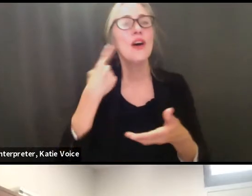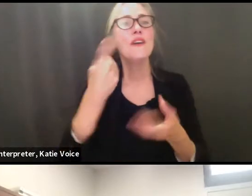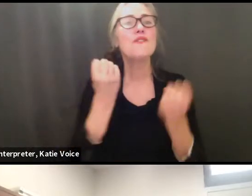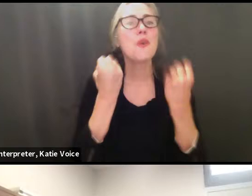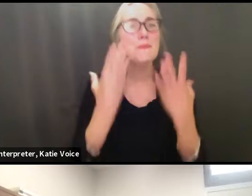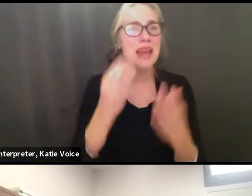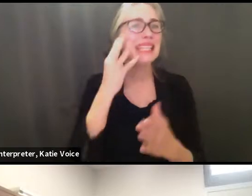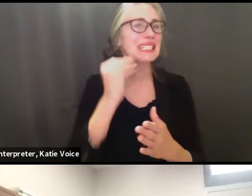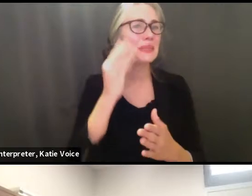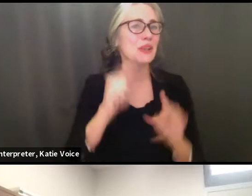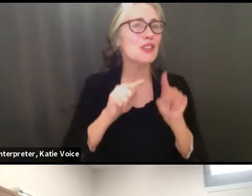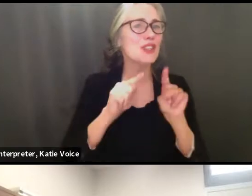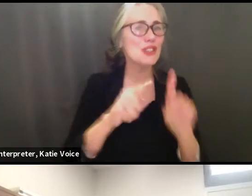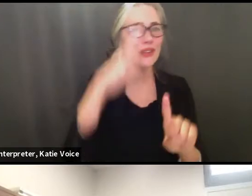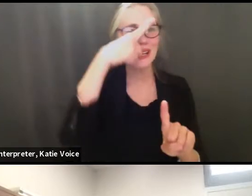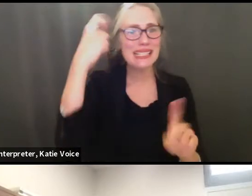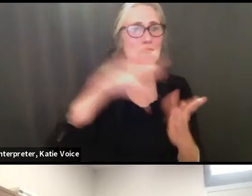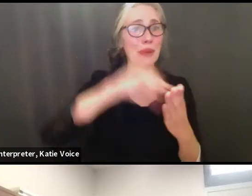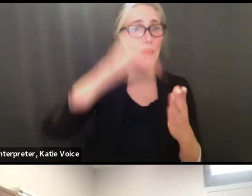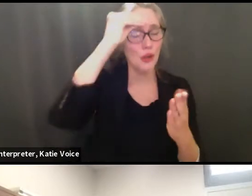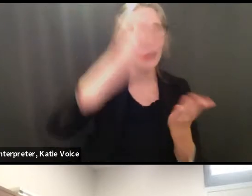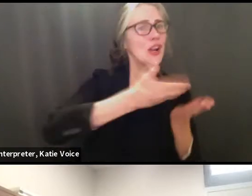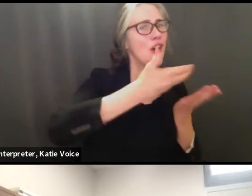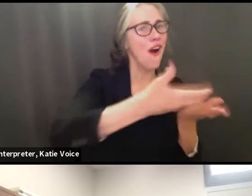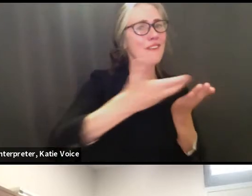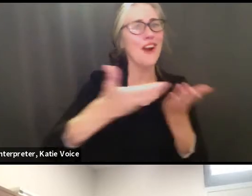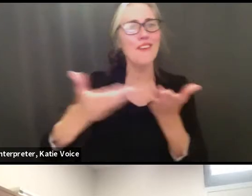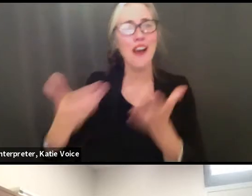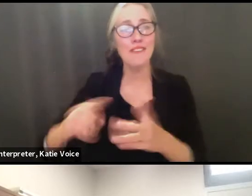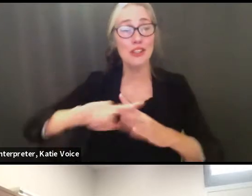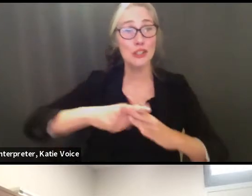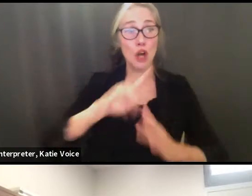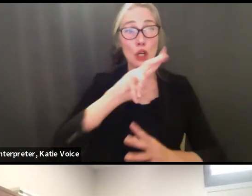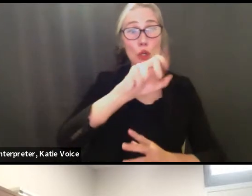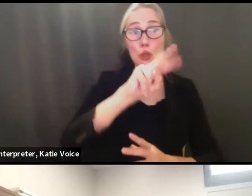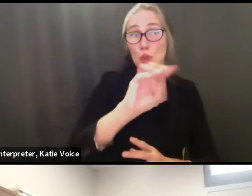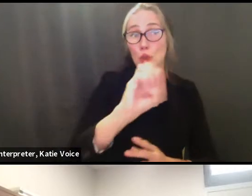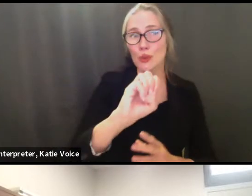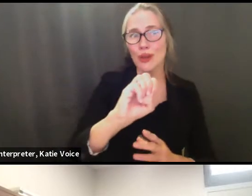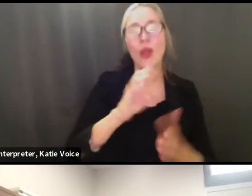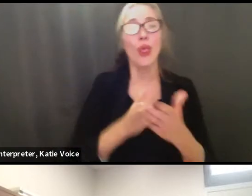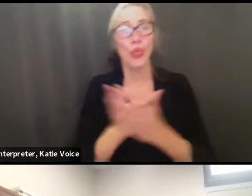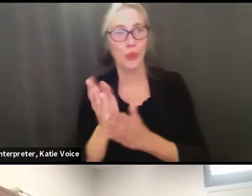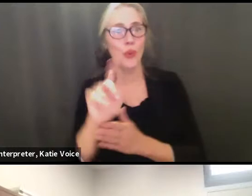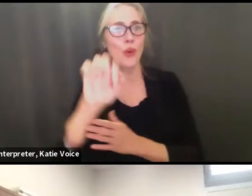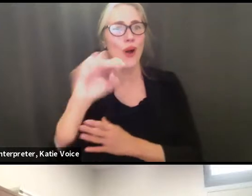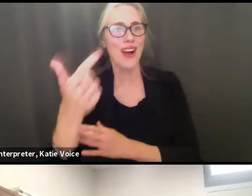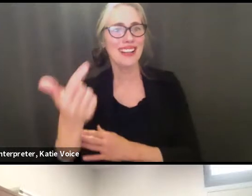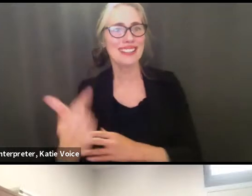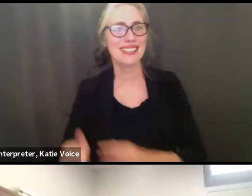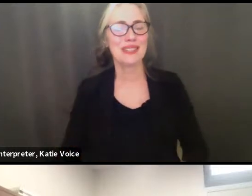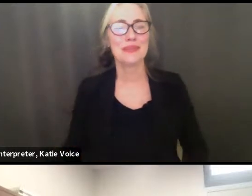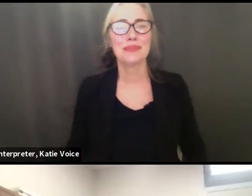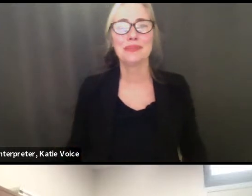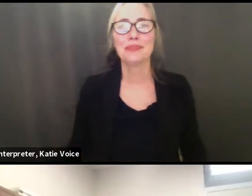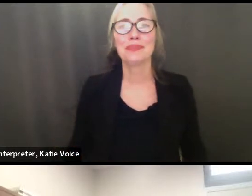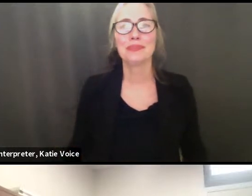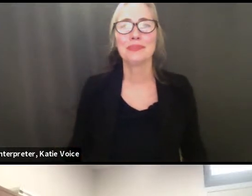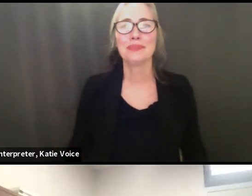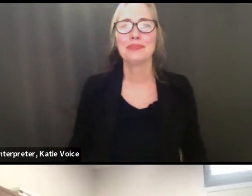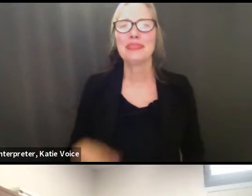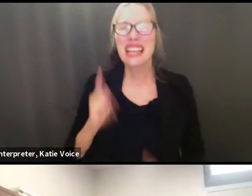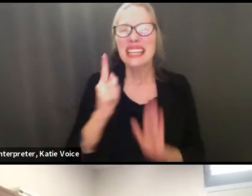learning experiences that we're offering June through August. I'll give you just a second